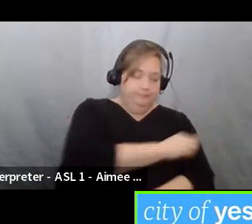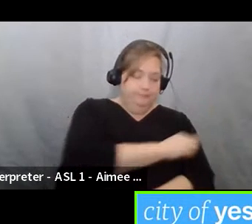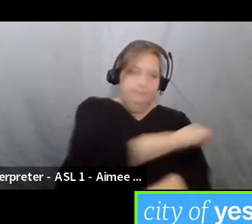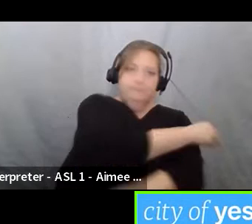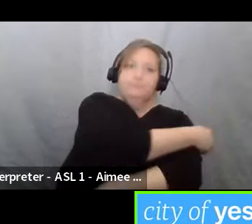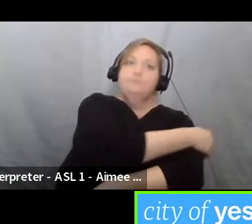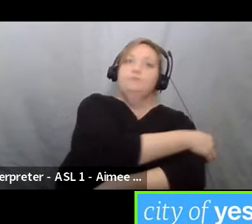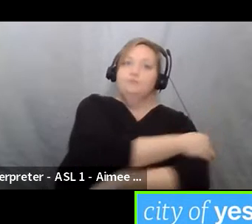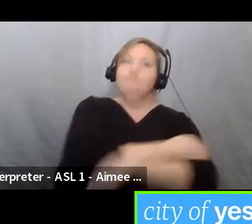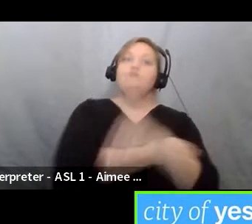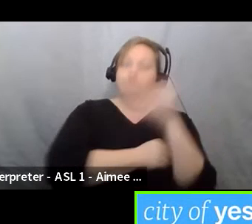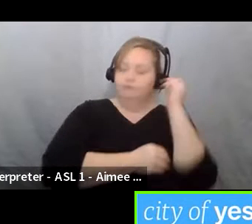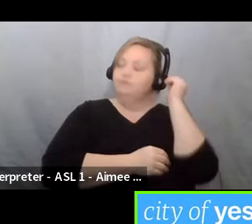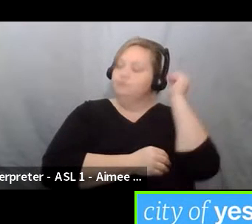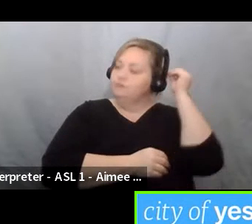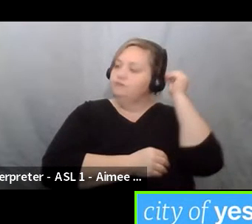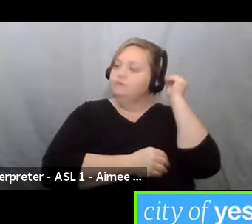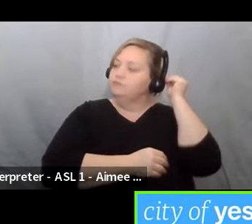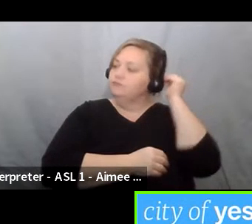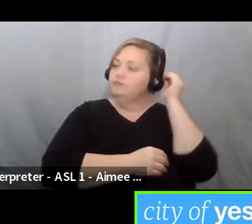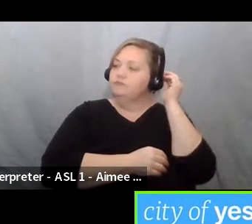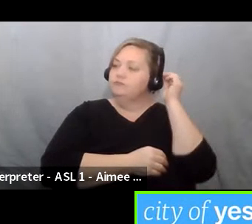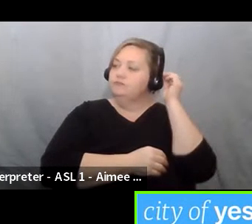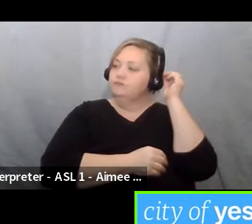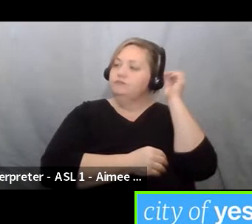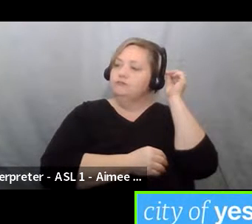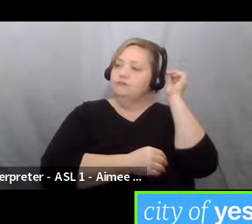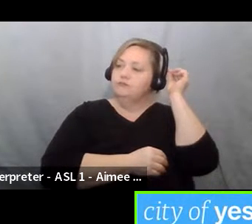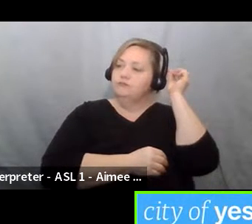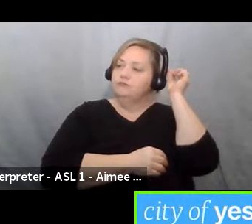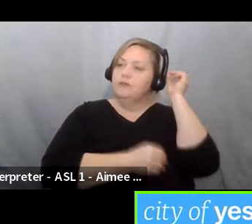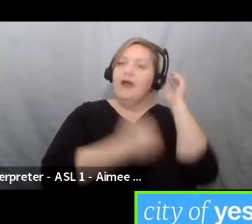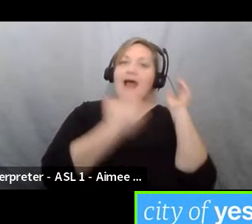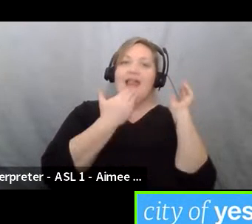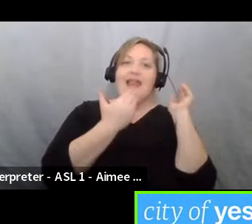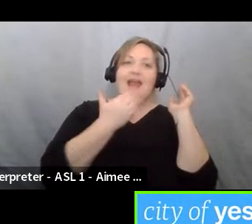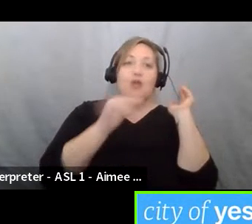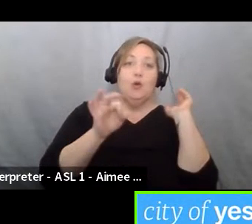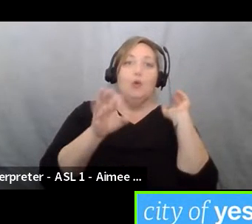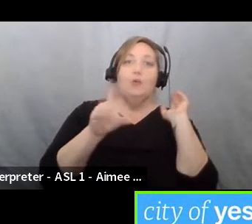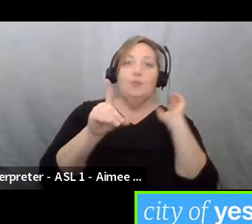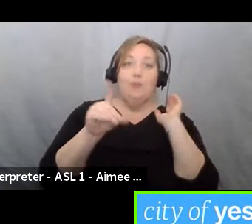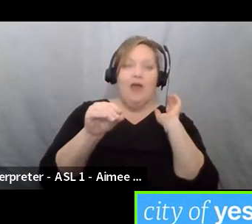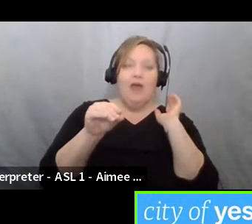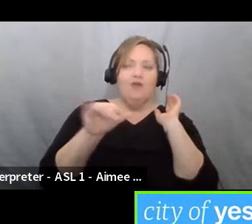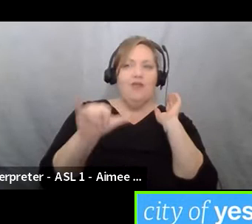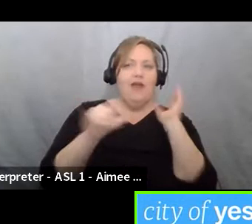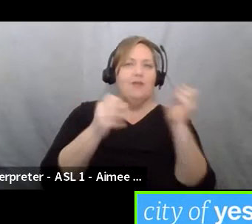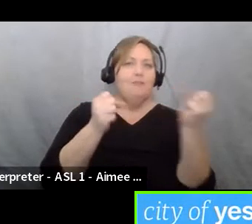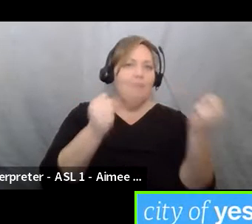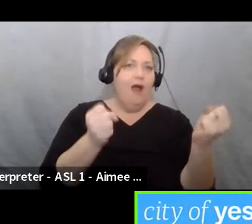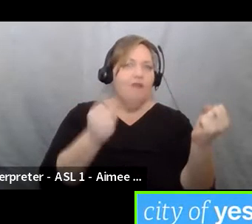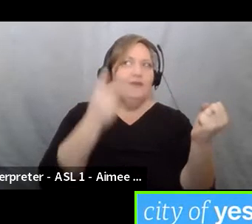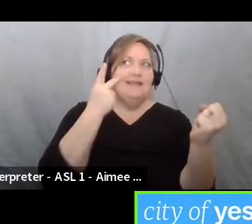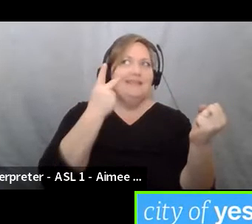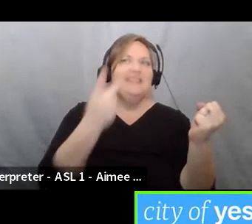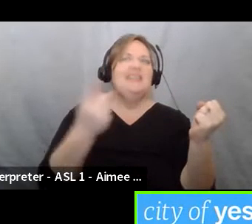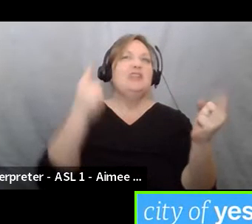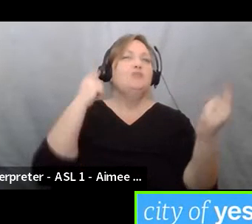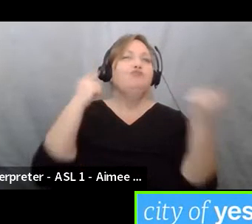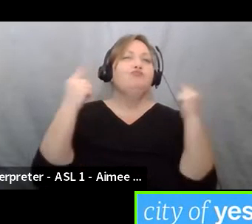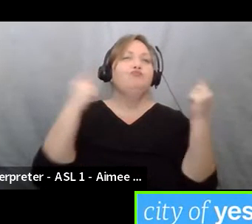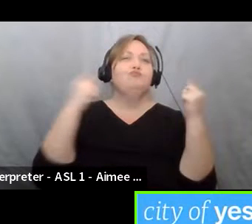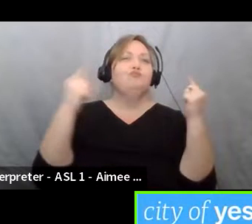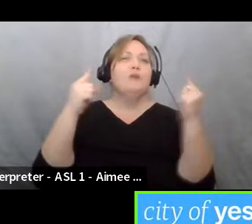Thanks a lot, Pedro. That was really powerful stuff, and it echoes things that we've heard elsewhere in the city